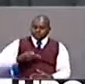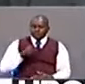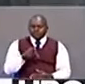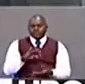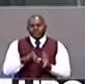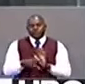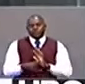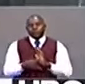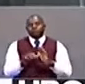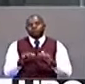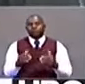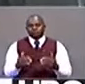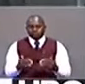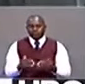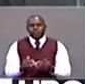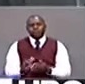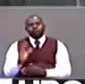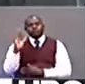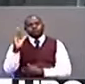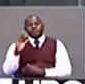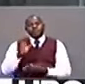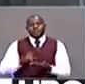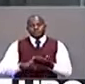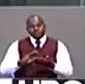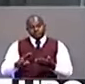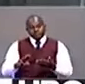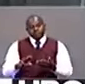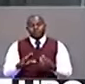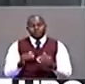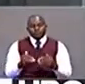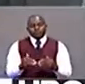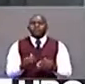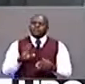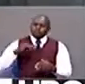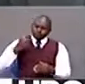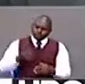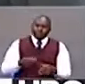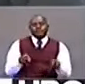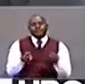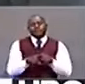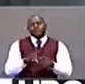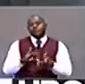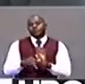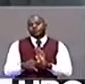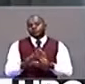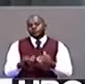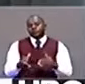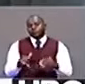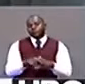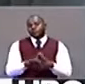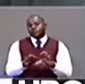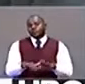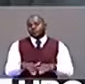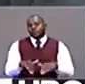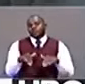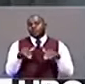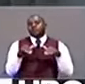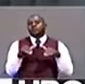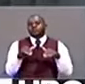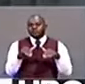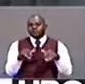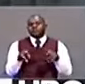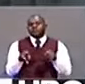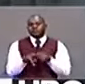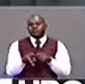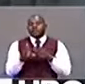this matter. It was raised in March, and yet I had just responded to the same from a member of parliament from